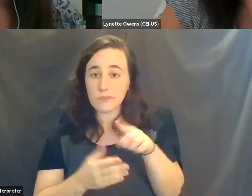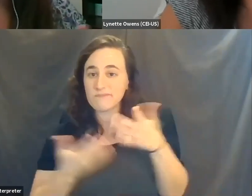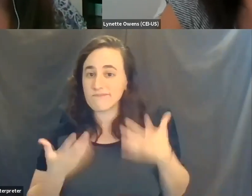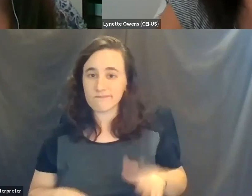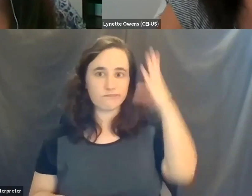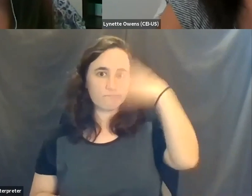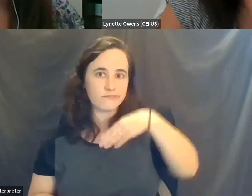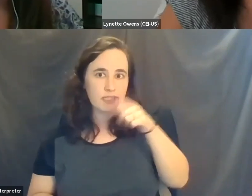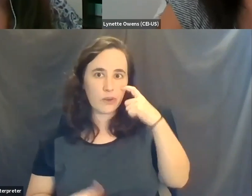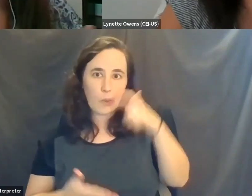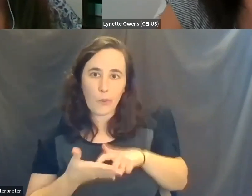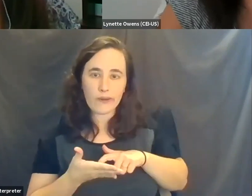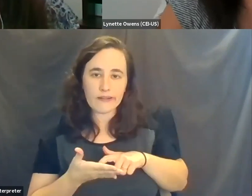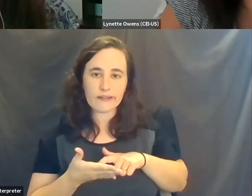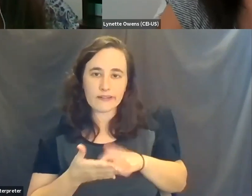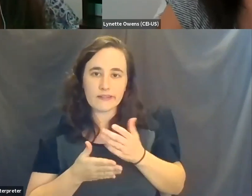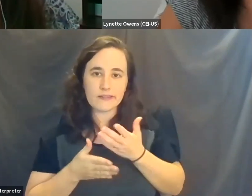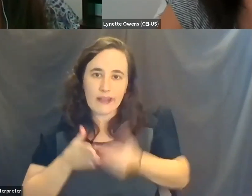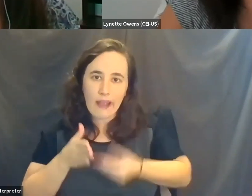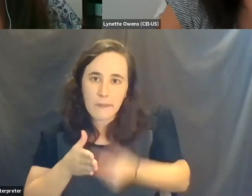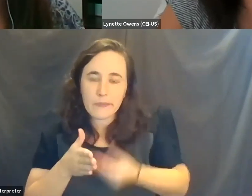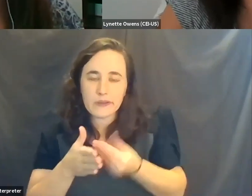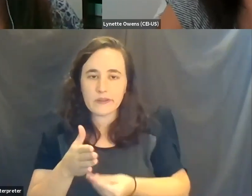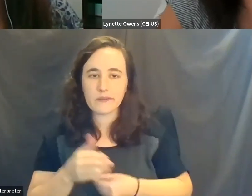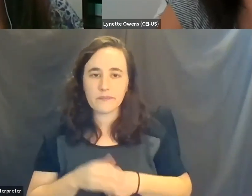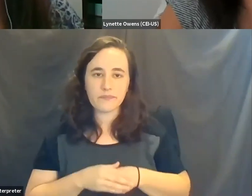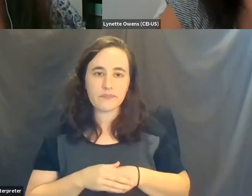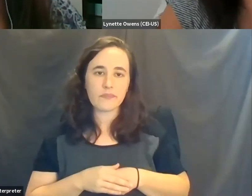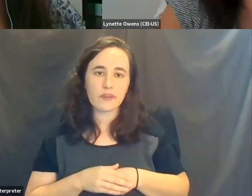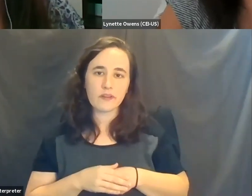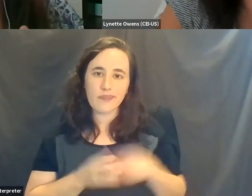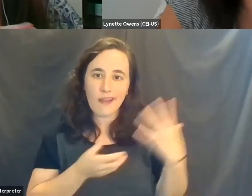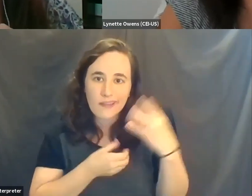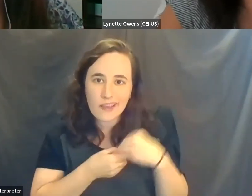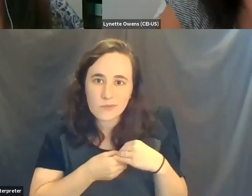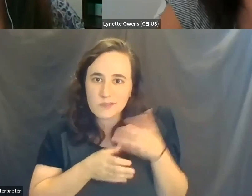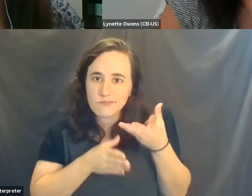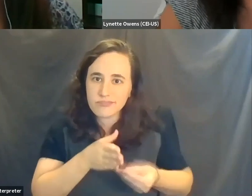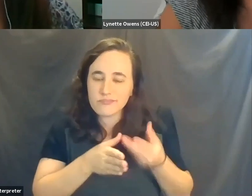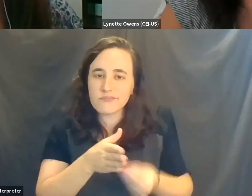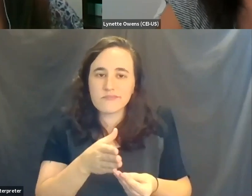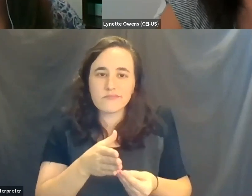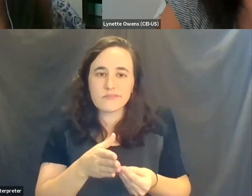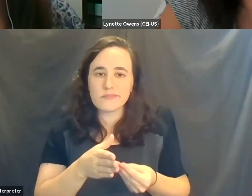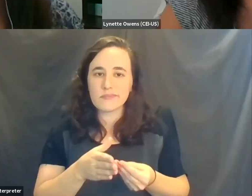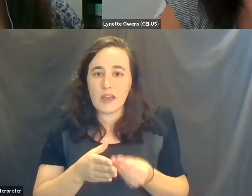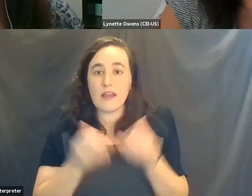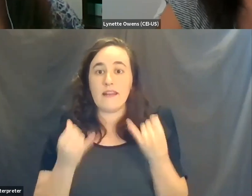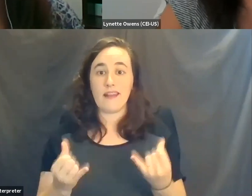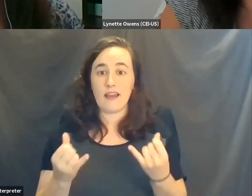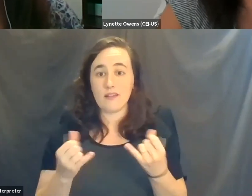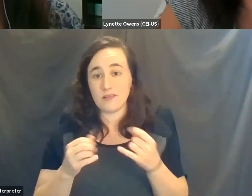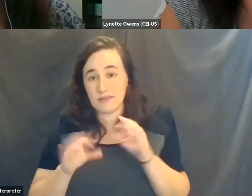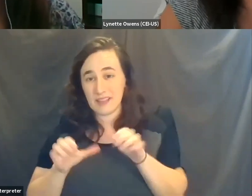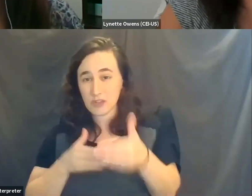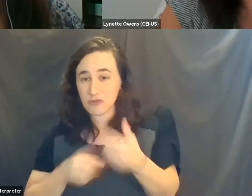in executive functioning or like some, you know, gaps in engagement, there was no way to hide it in a remote